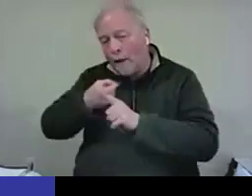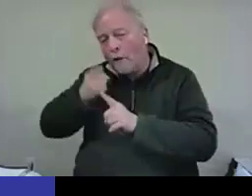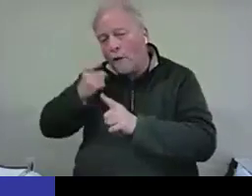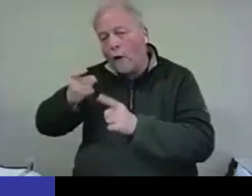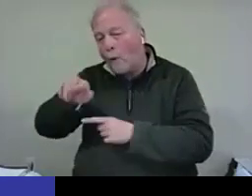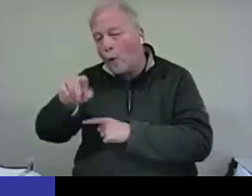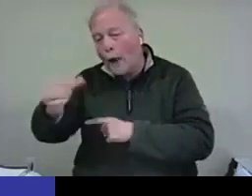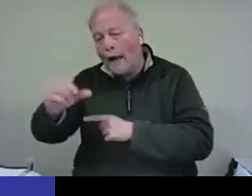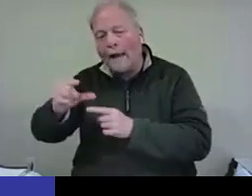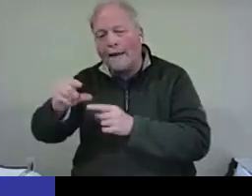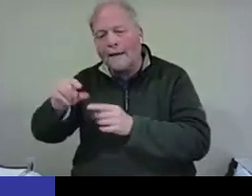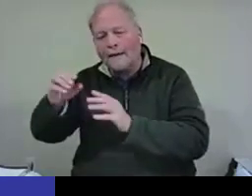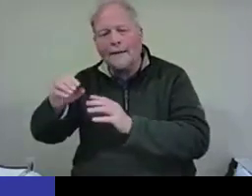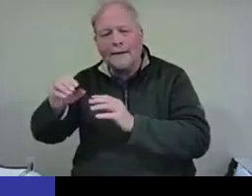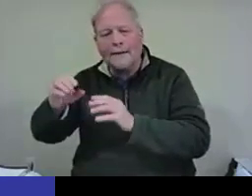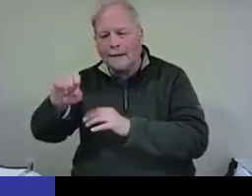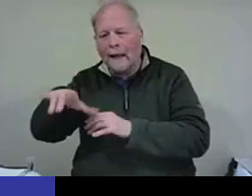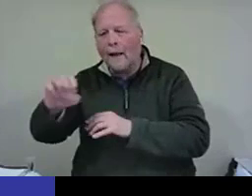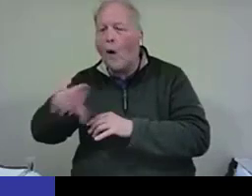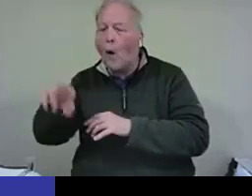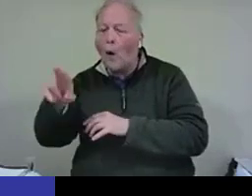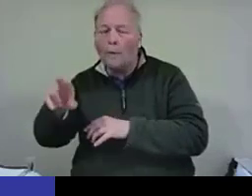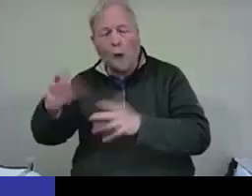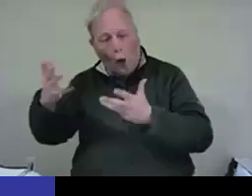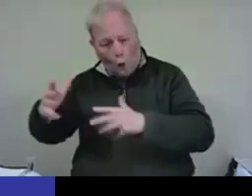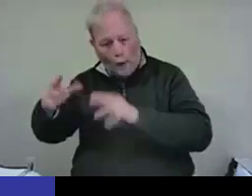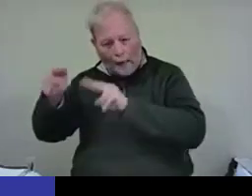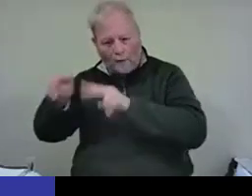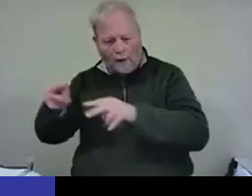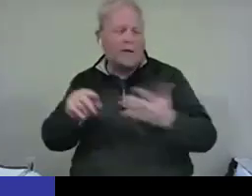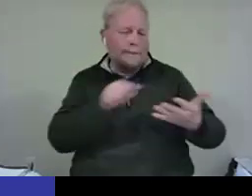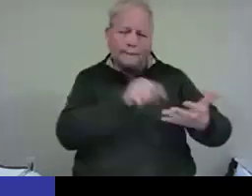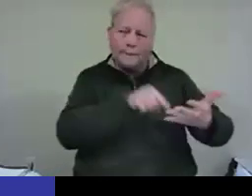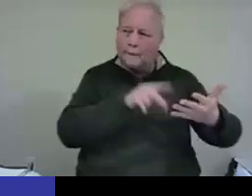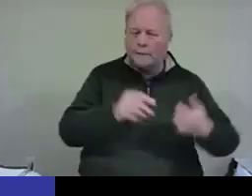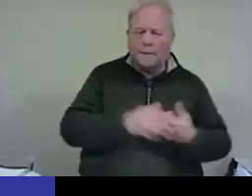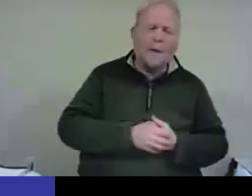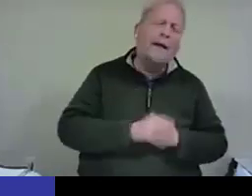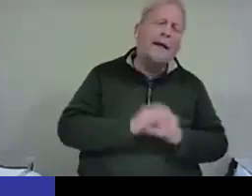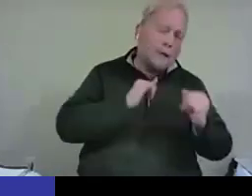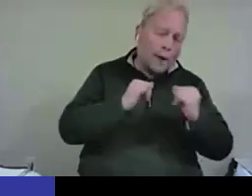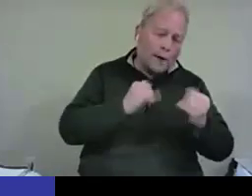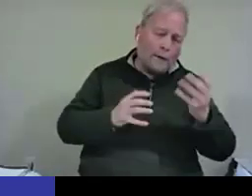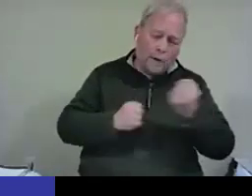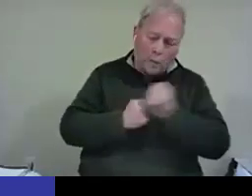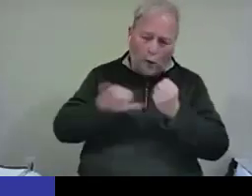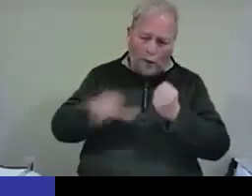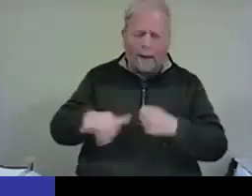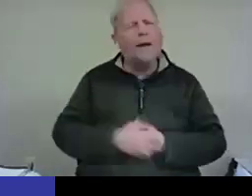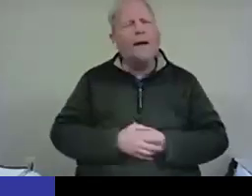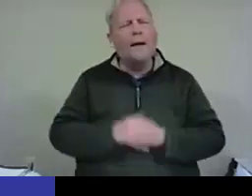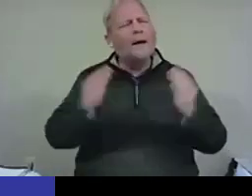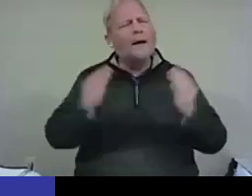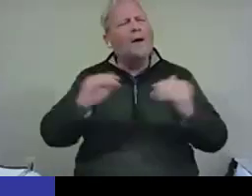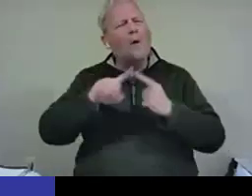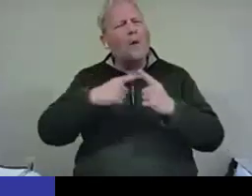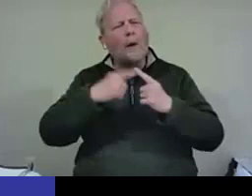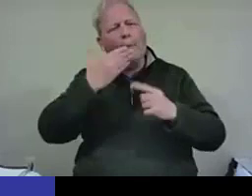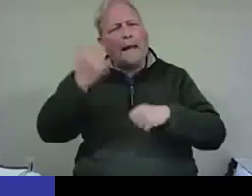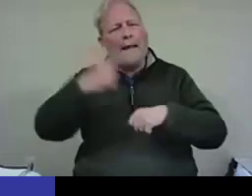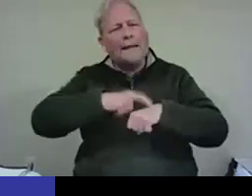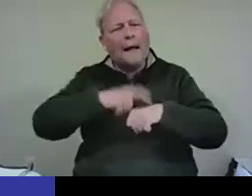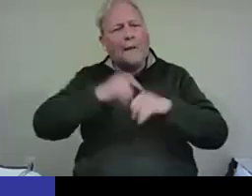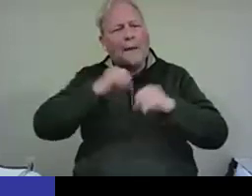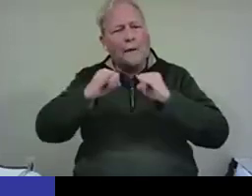Know when the best time to interview is. There are some culturally responsive considerations here. For instance, if I have standard rating scale